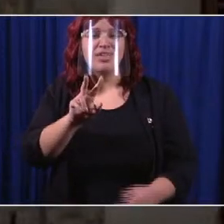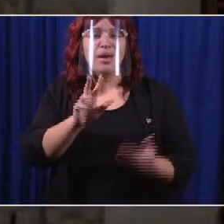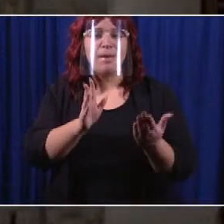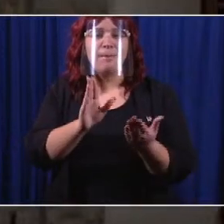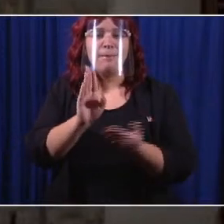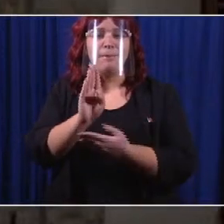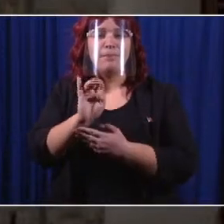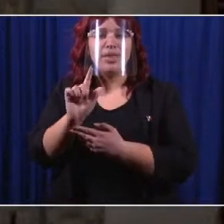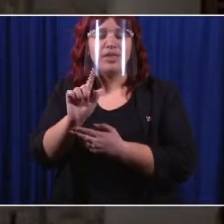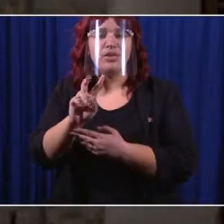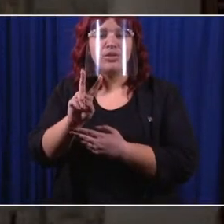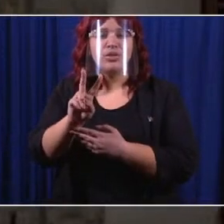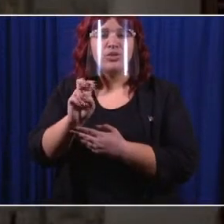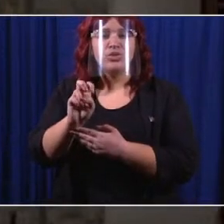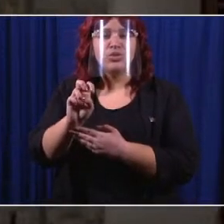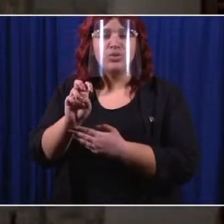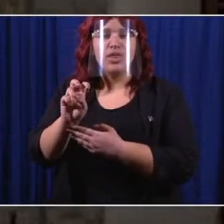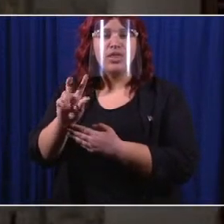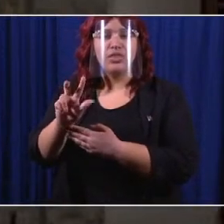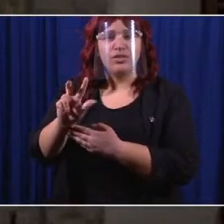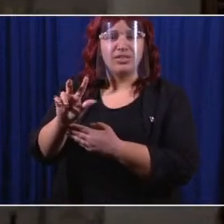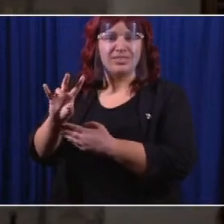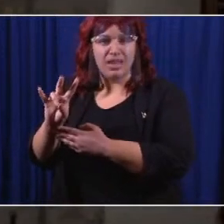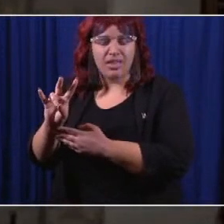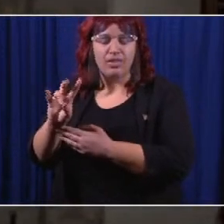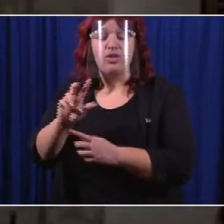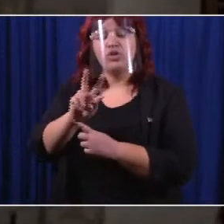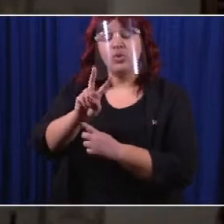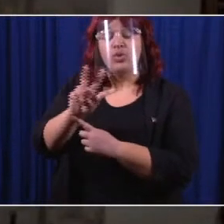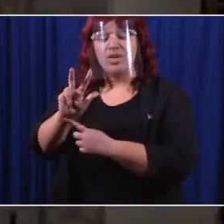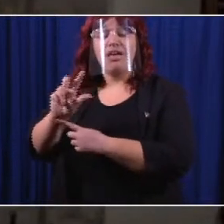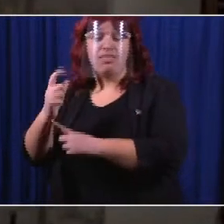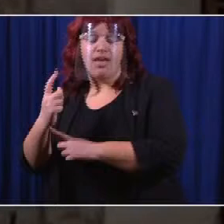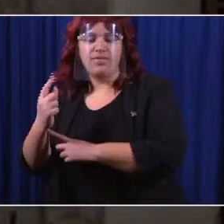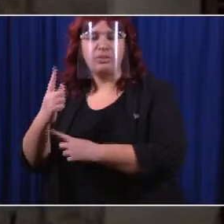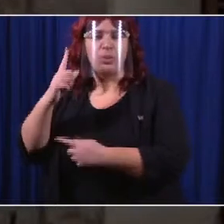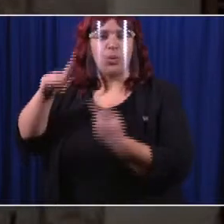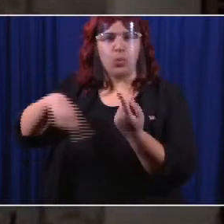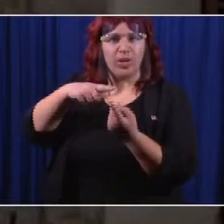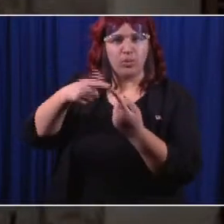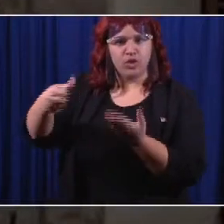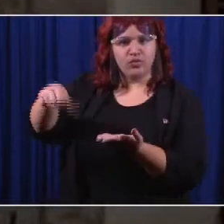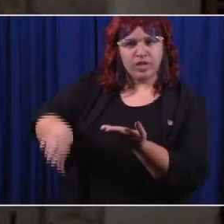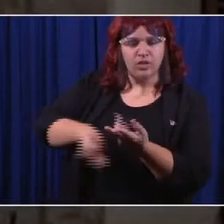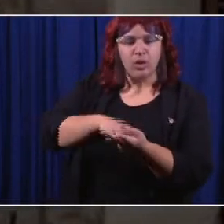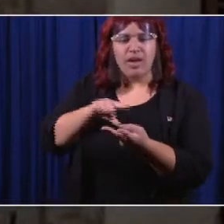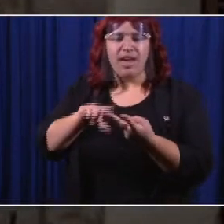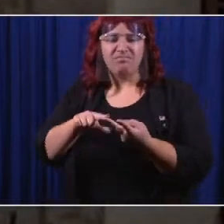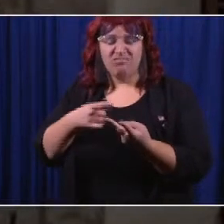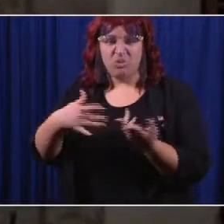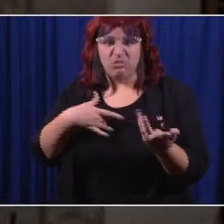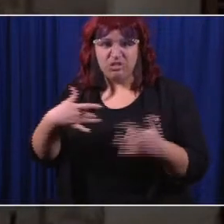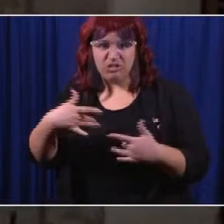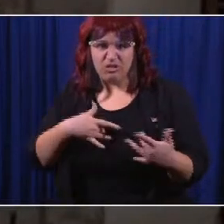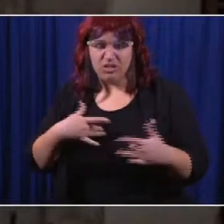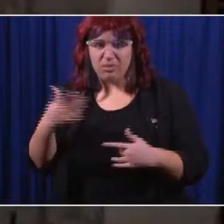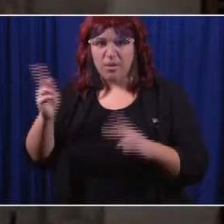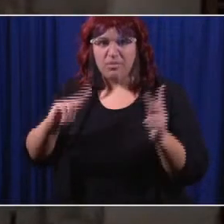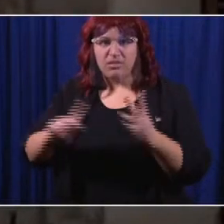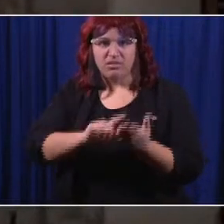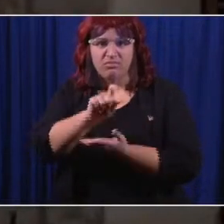attempts to restrict your authority moving forward, especially as we hit the peak of lame duck here very soon? Thank you. Well,